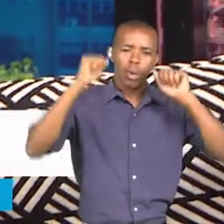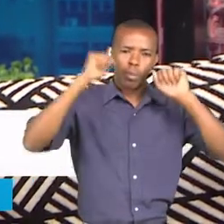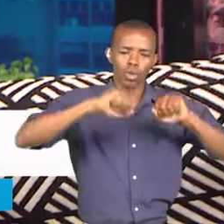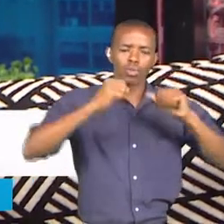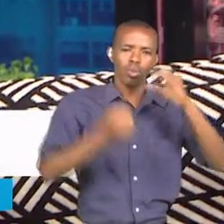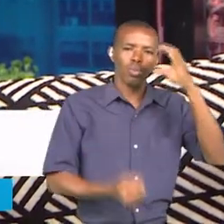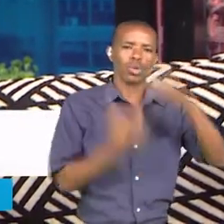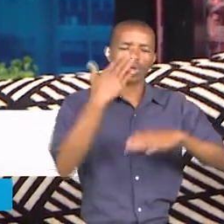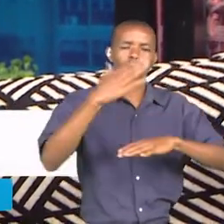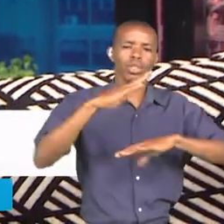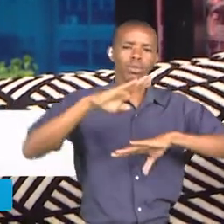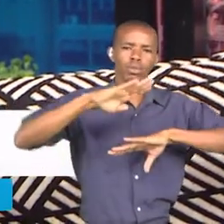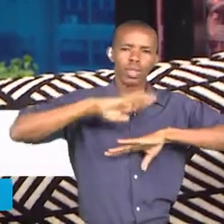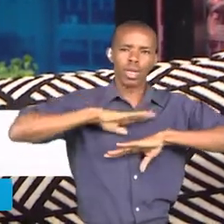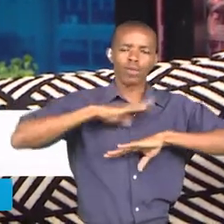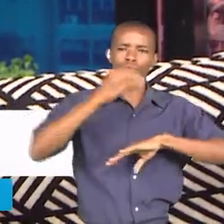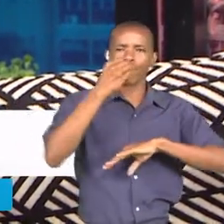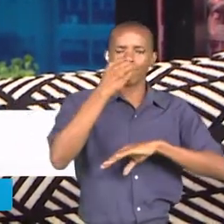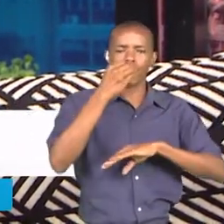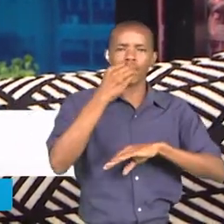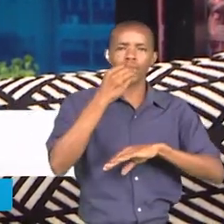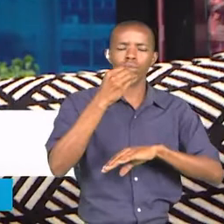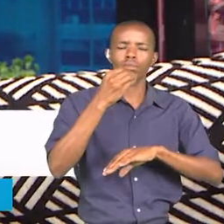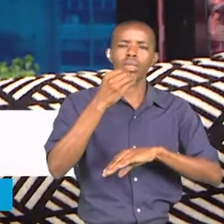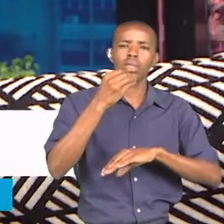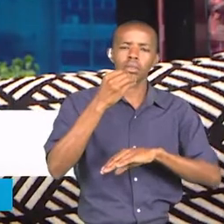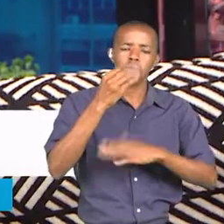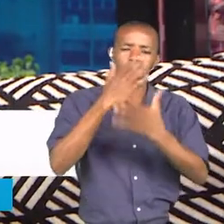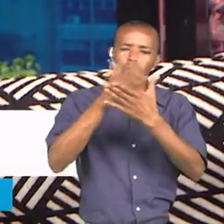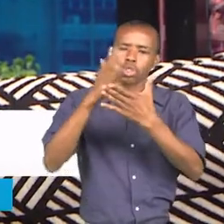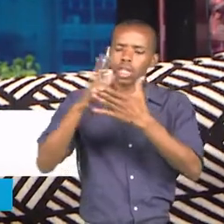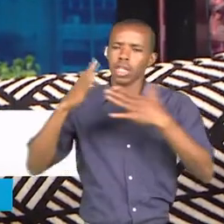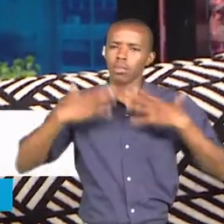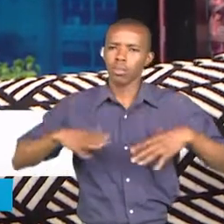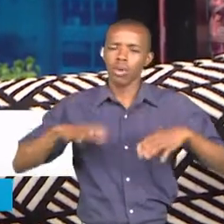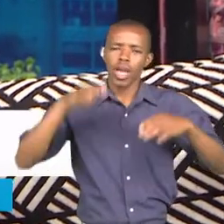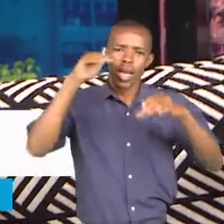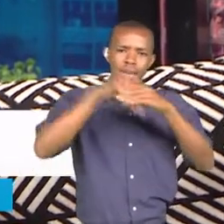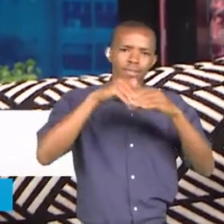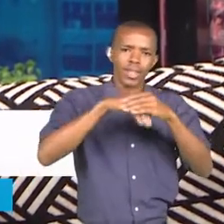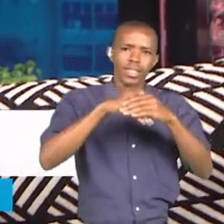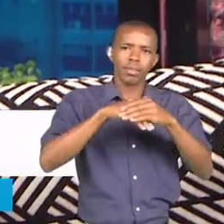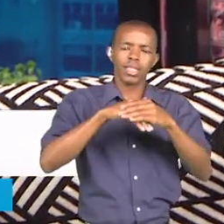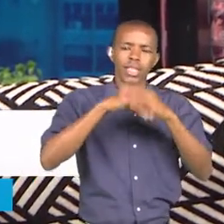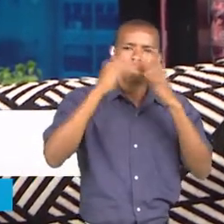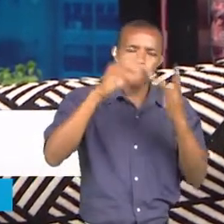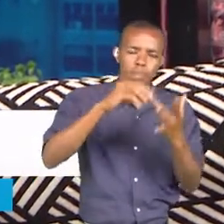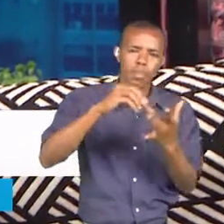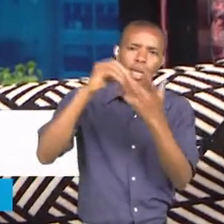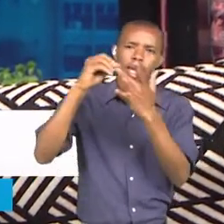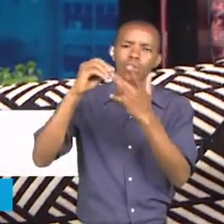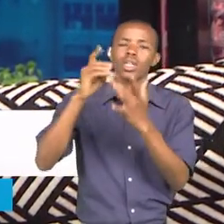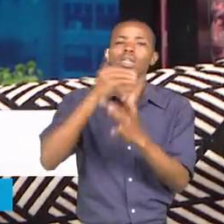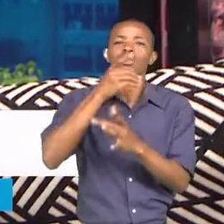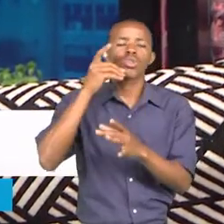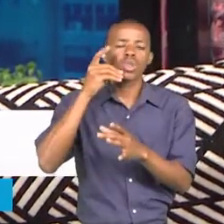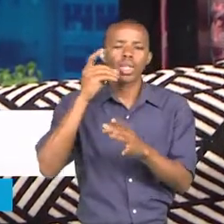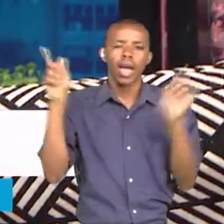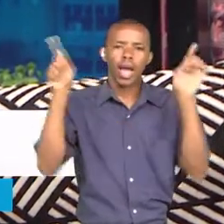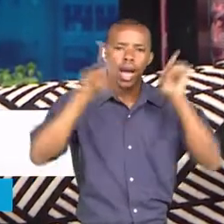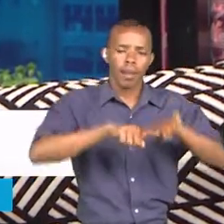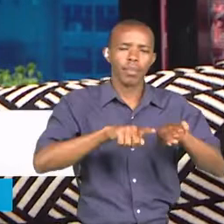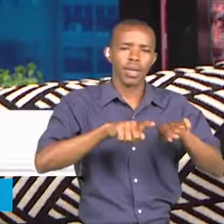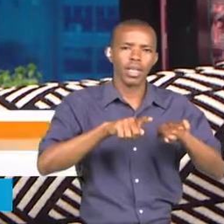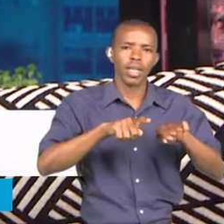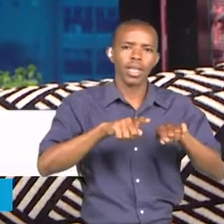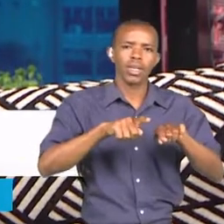produce enough food to feed people. Mm-hmm. But, investment into, prior to the drought coming,